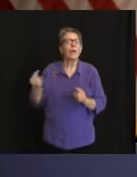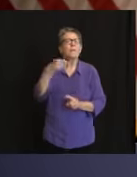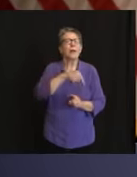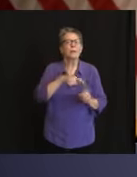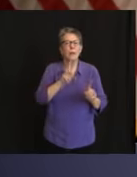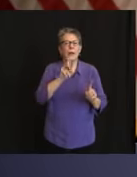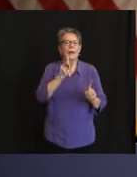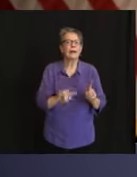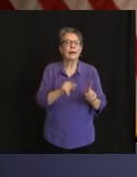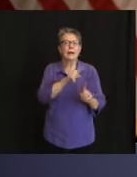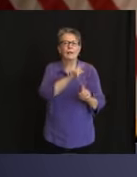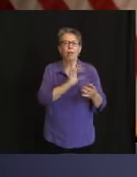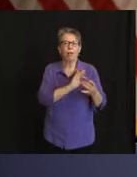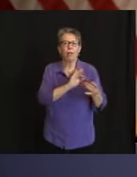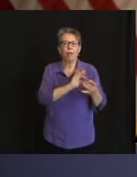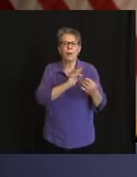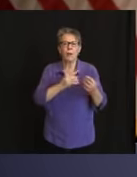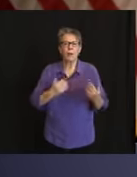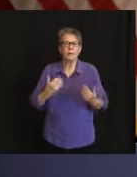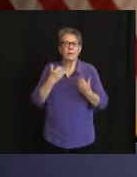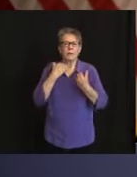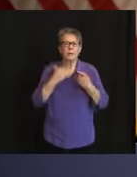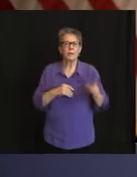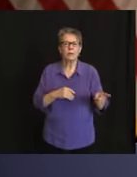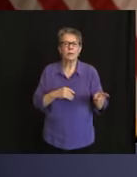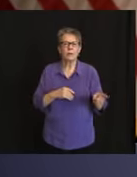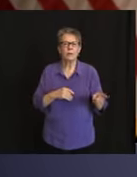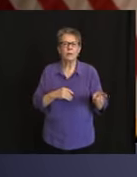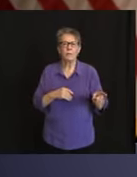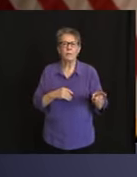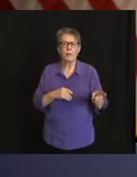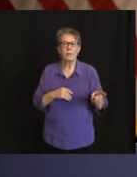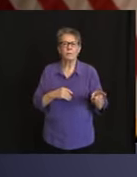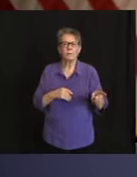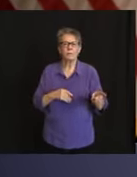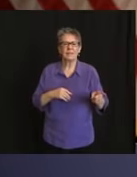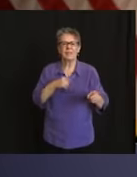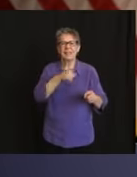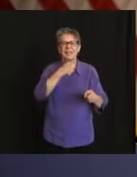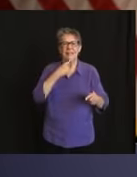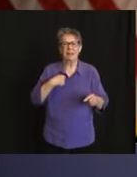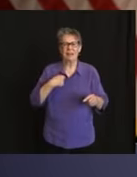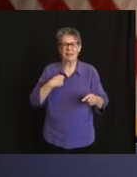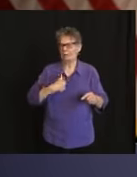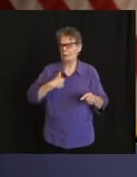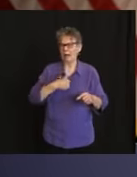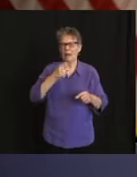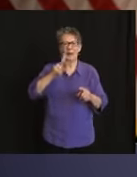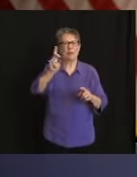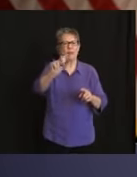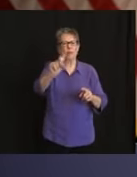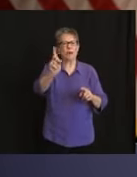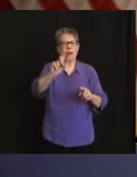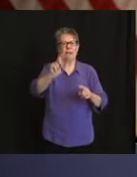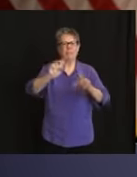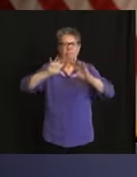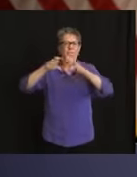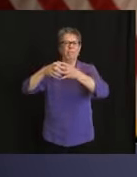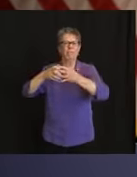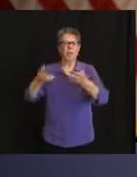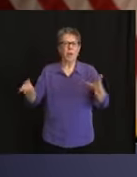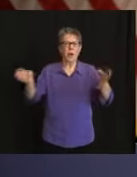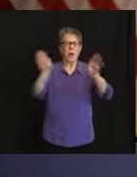that Democrats shut down emergency support for Main Street in a search for partisan, in quotes, leverage that never materialized." So there's this